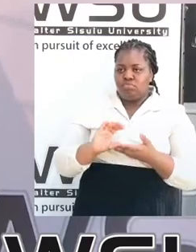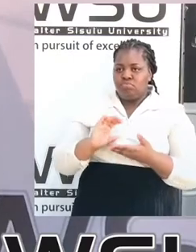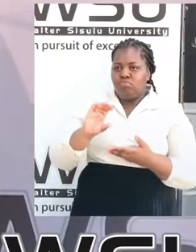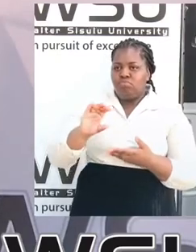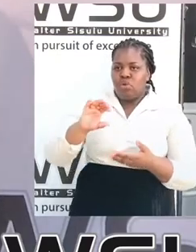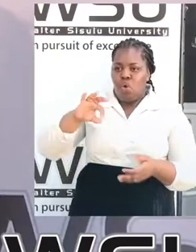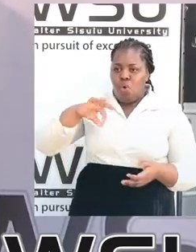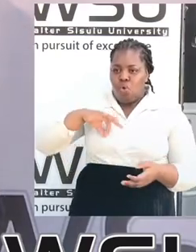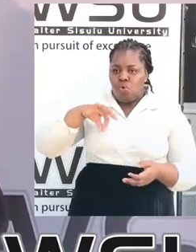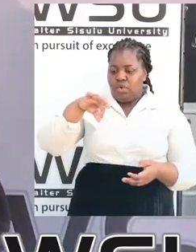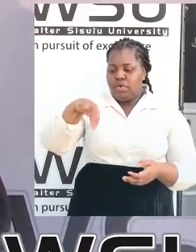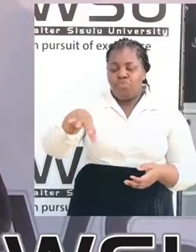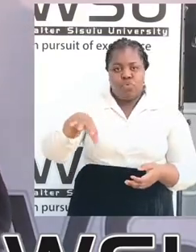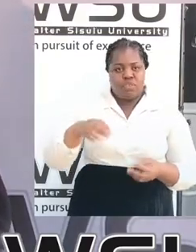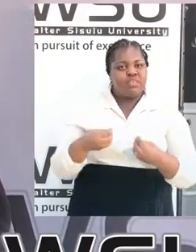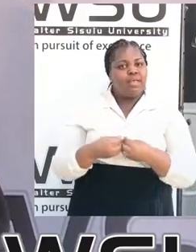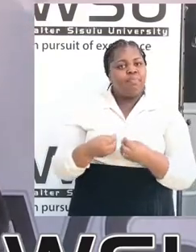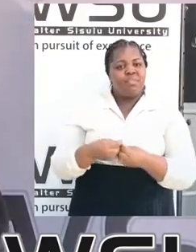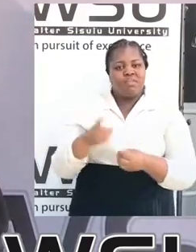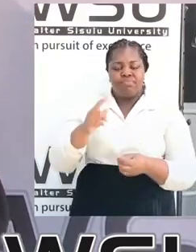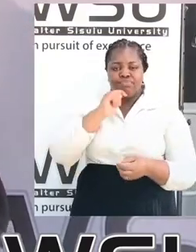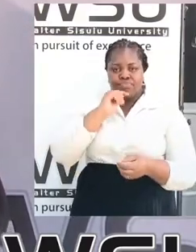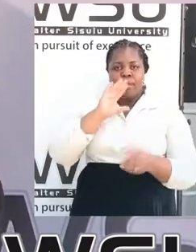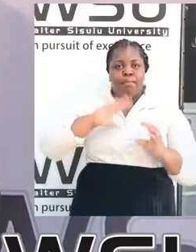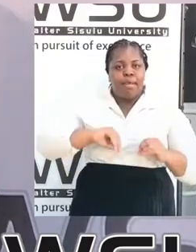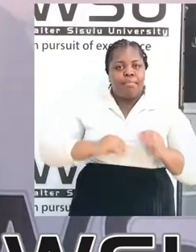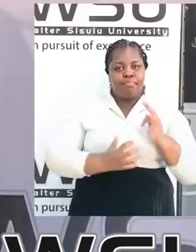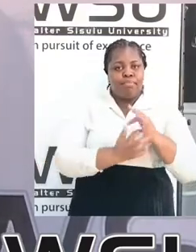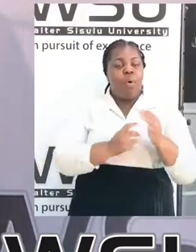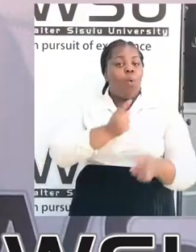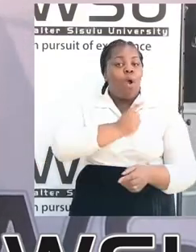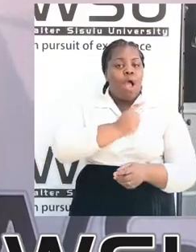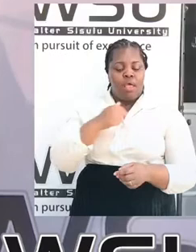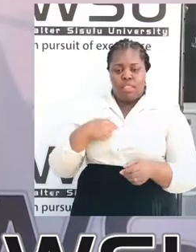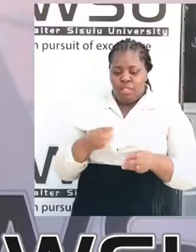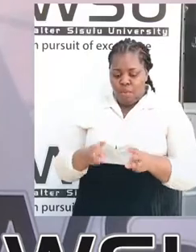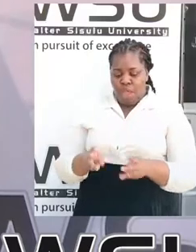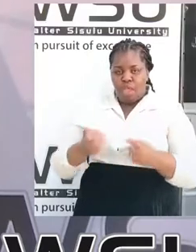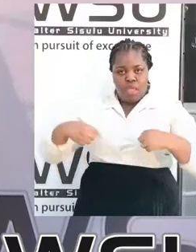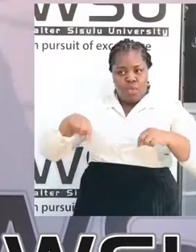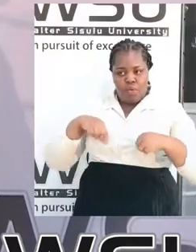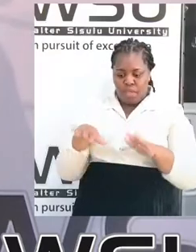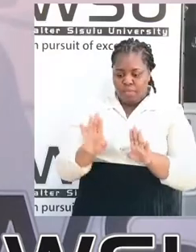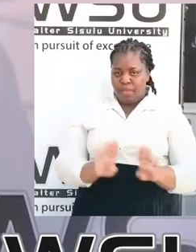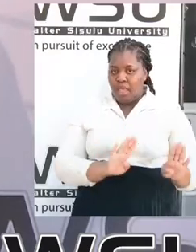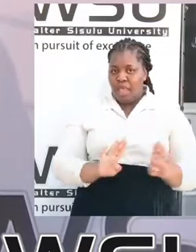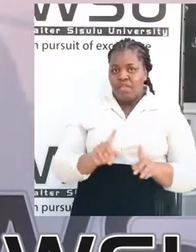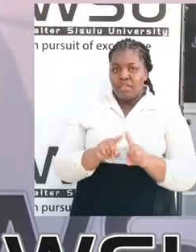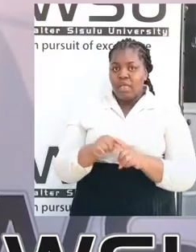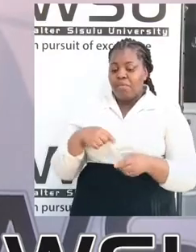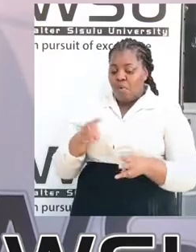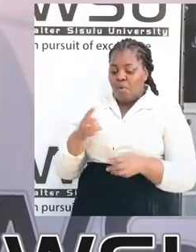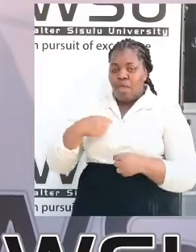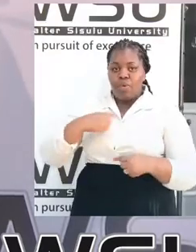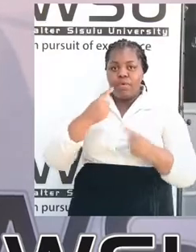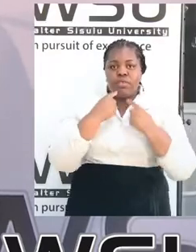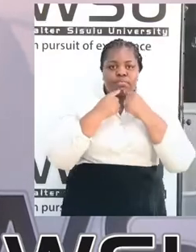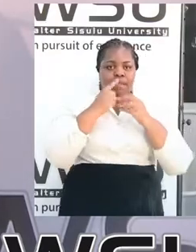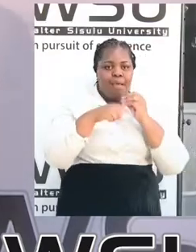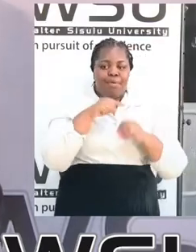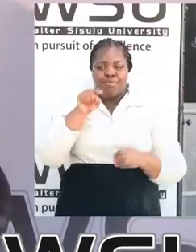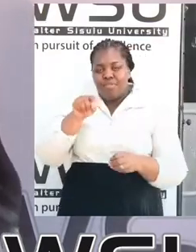loo sentana banayo bangabi namdla ngenxa yendlela thina esiziphethe ngayo nesithetha ngayo